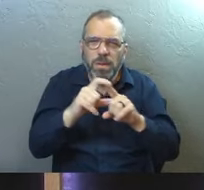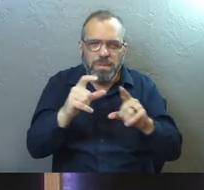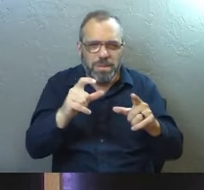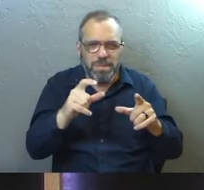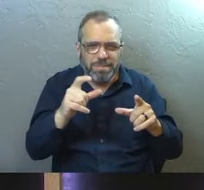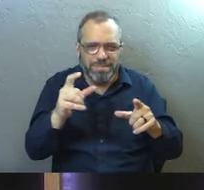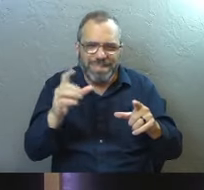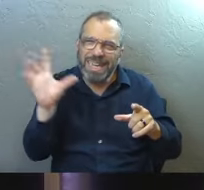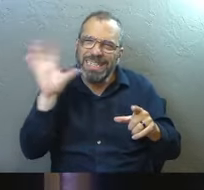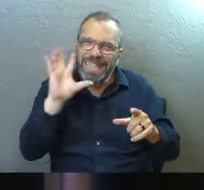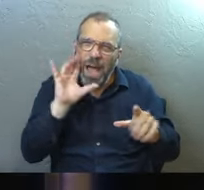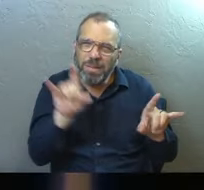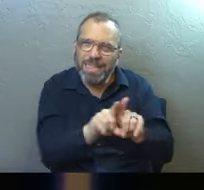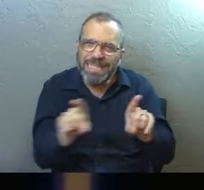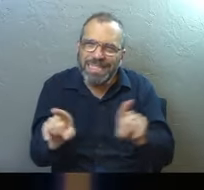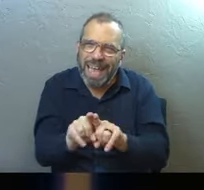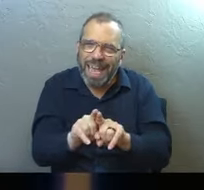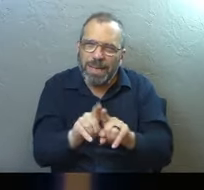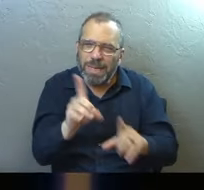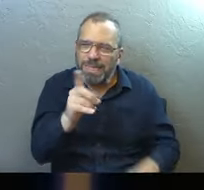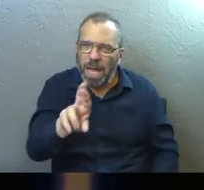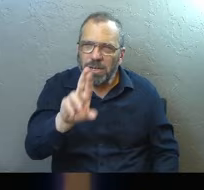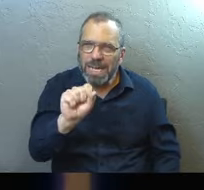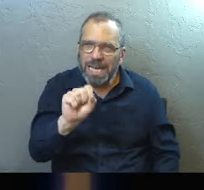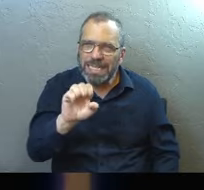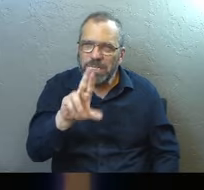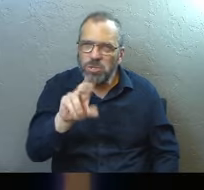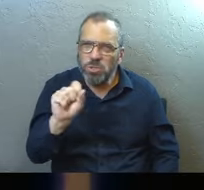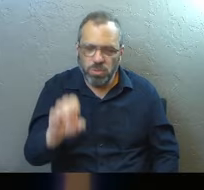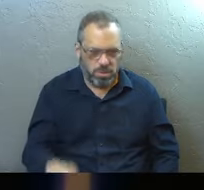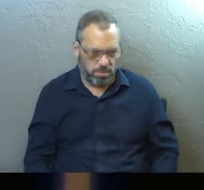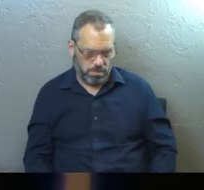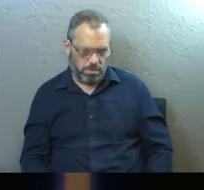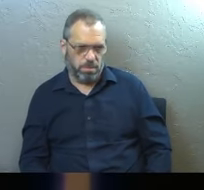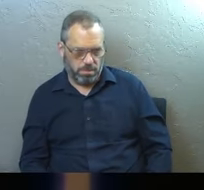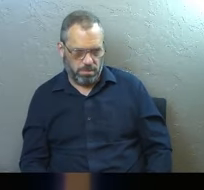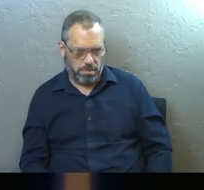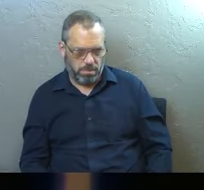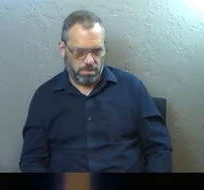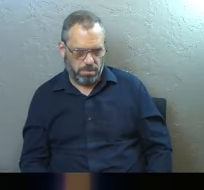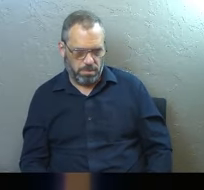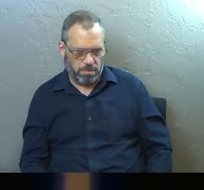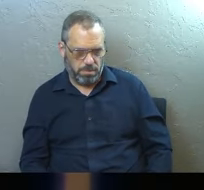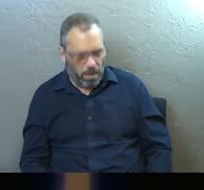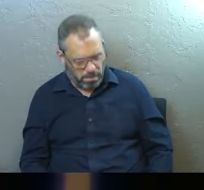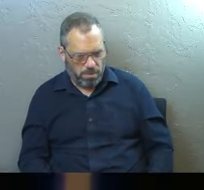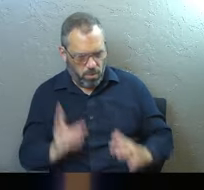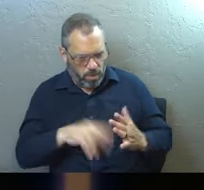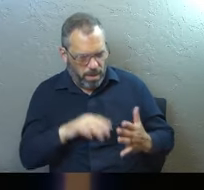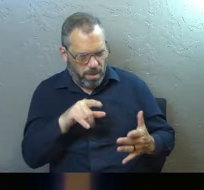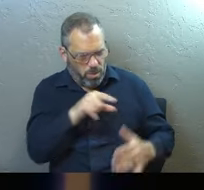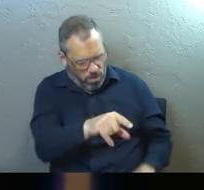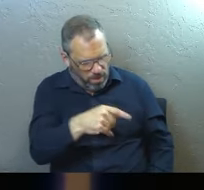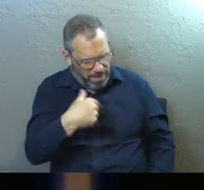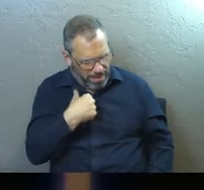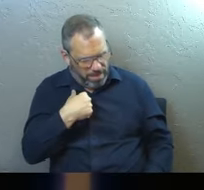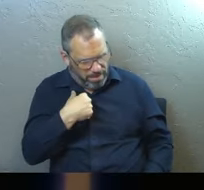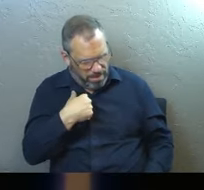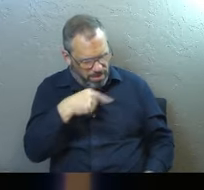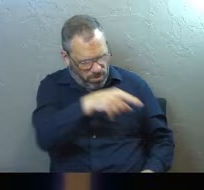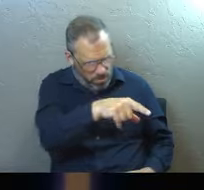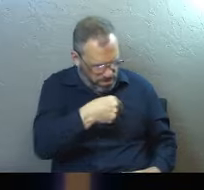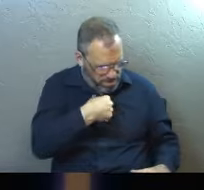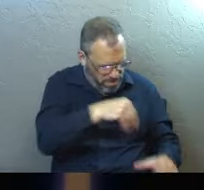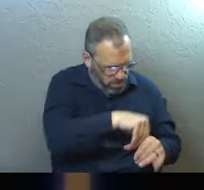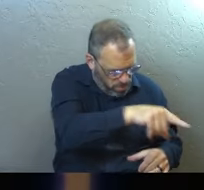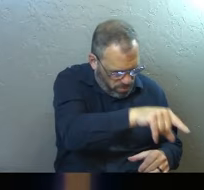it slowly. But the picture he's building there is like, that's close. He's like, you're gonna be in me and I'm gonna be in